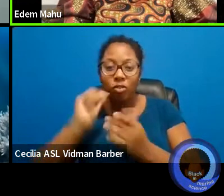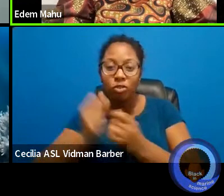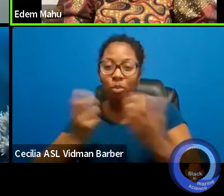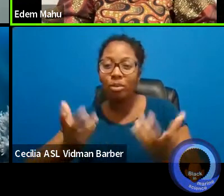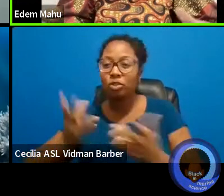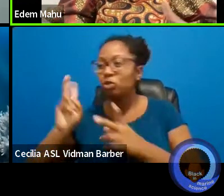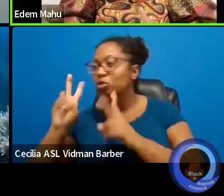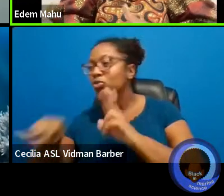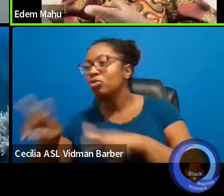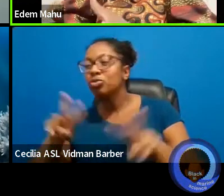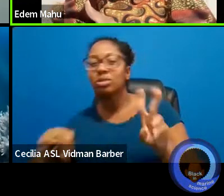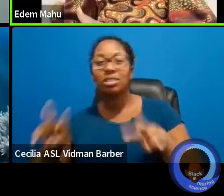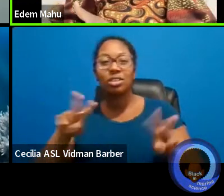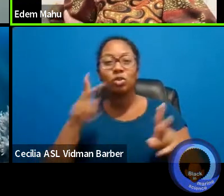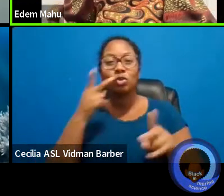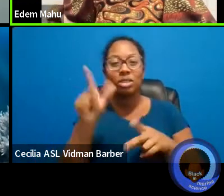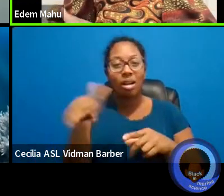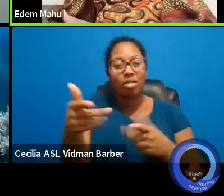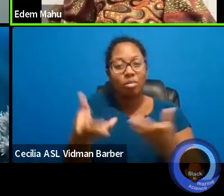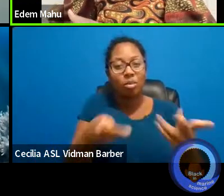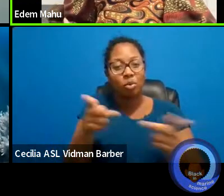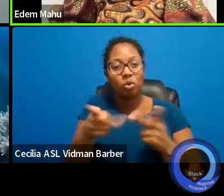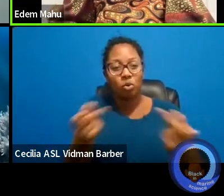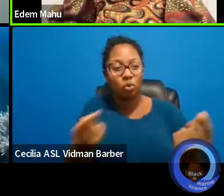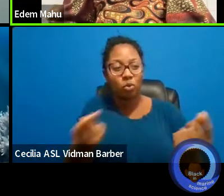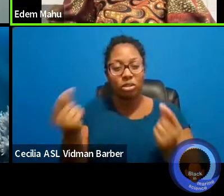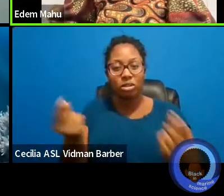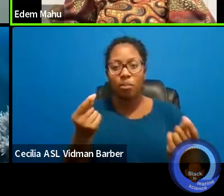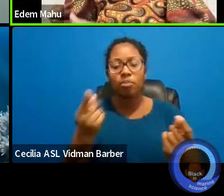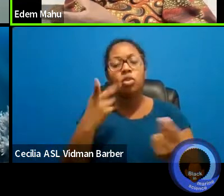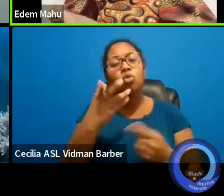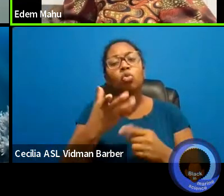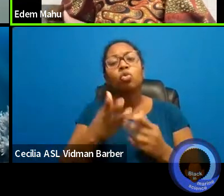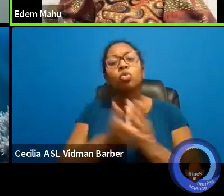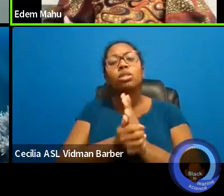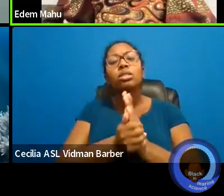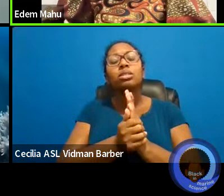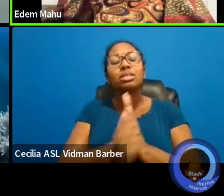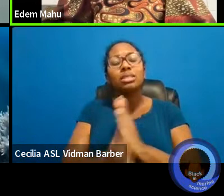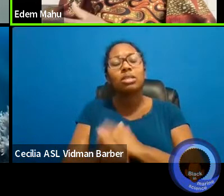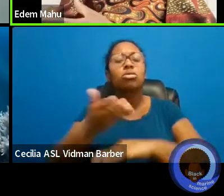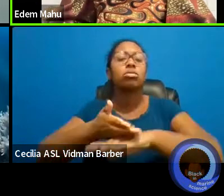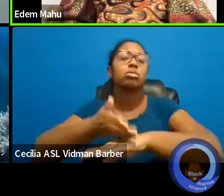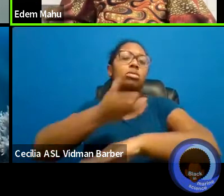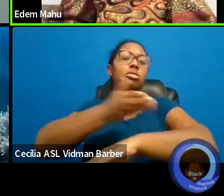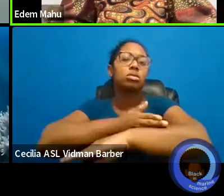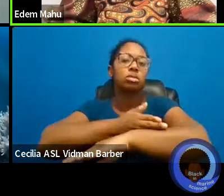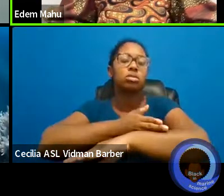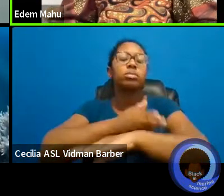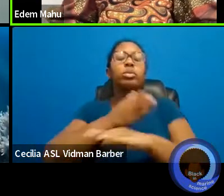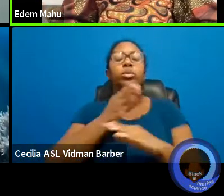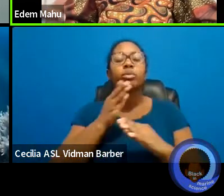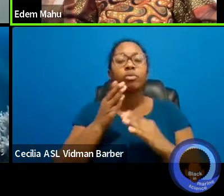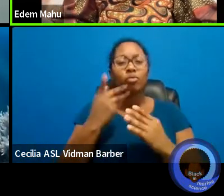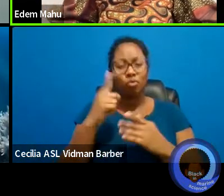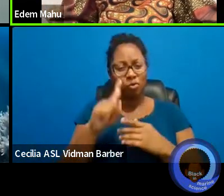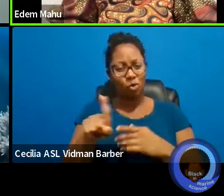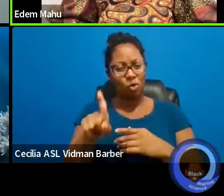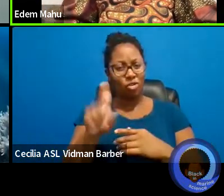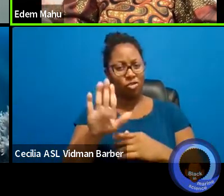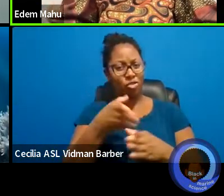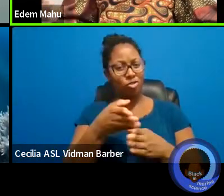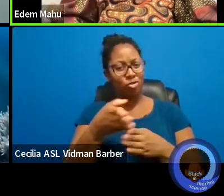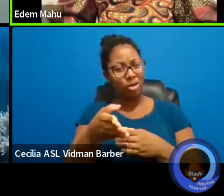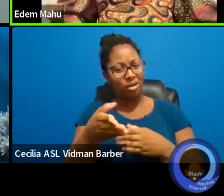you are able to develop certain skills, basic skills that you need for the rest of your career. And so